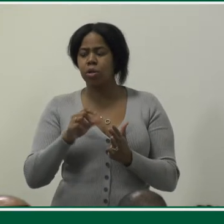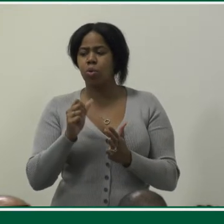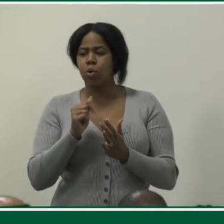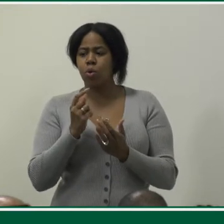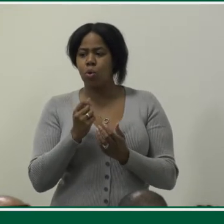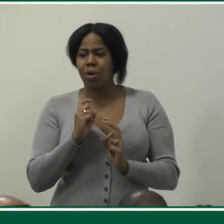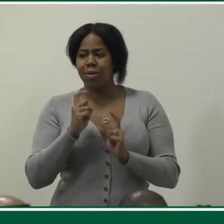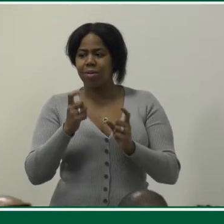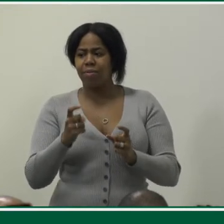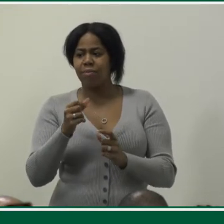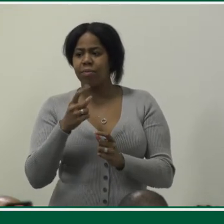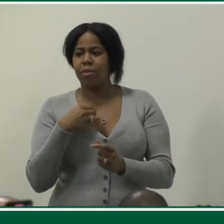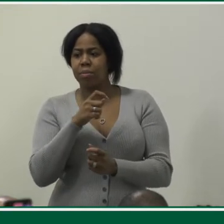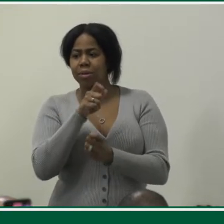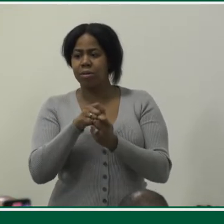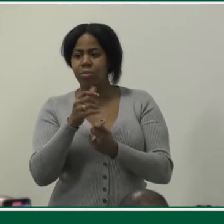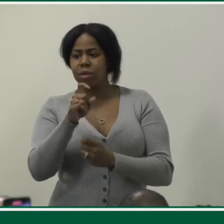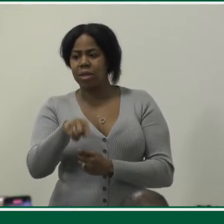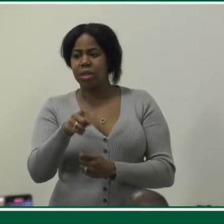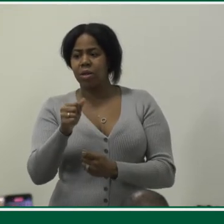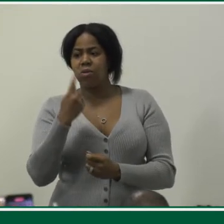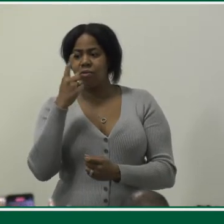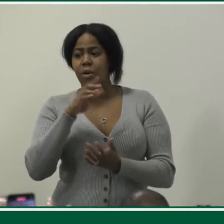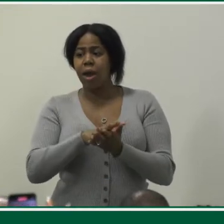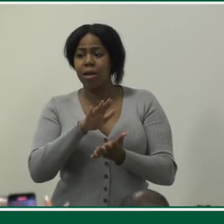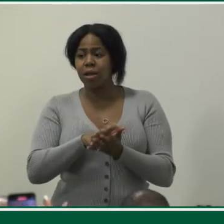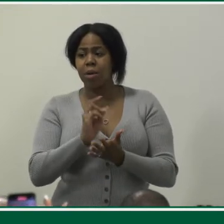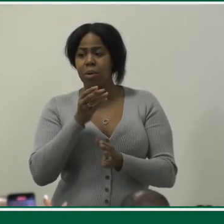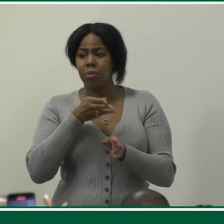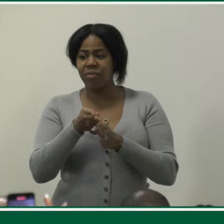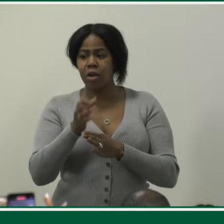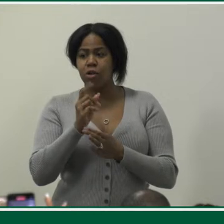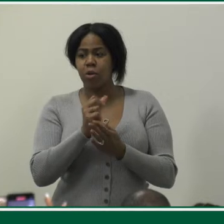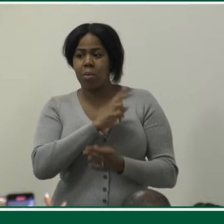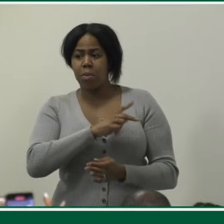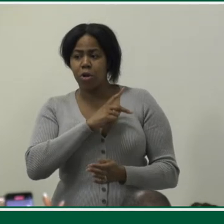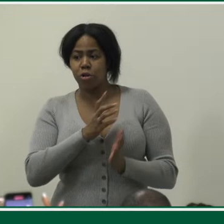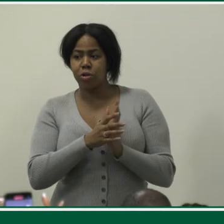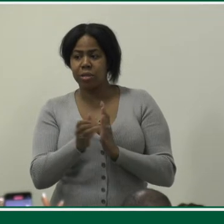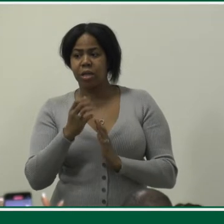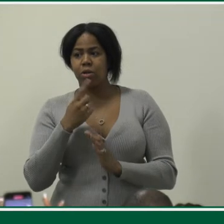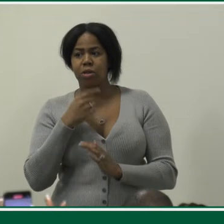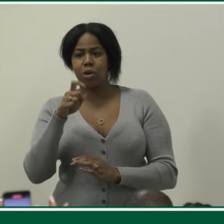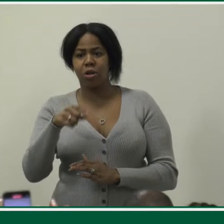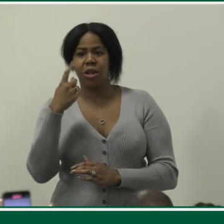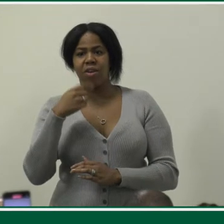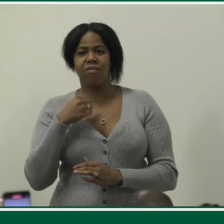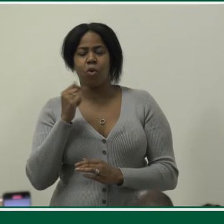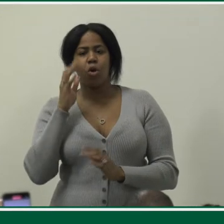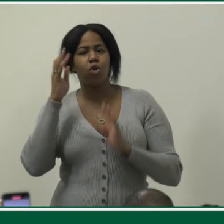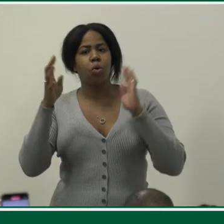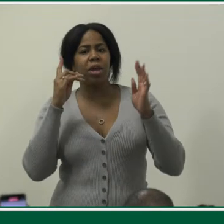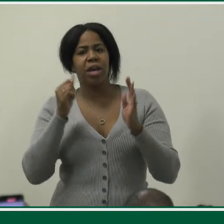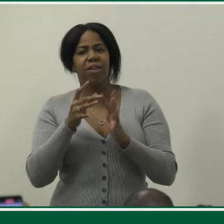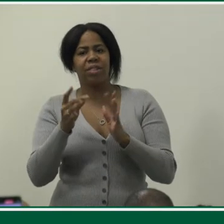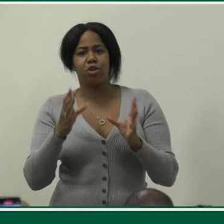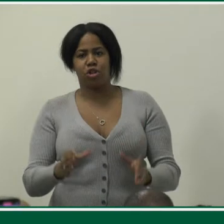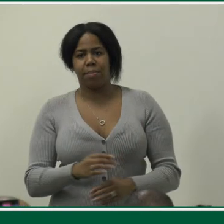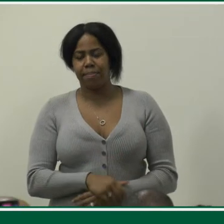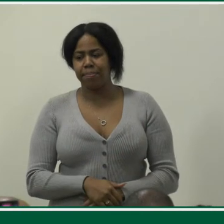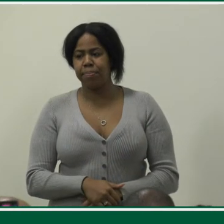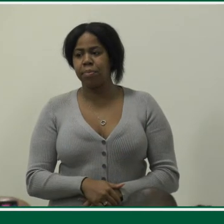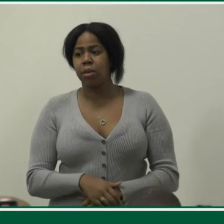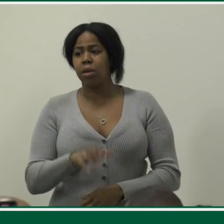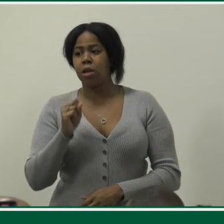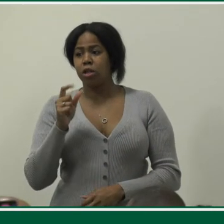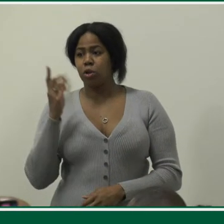for economic empowerment, self-determination, and courageous leadership. So this is just some data that helps point